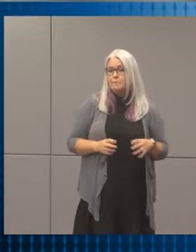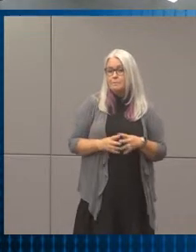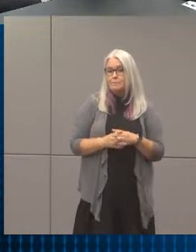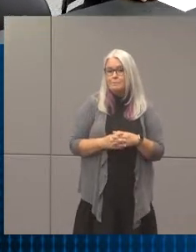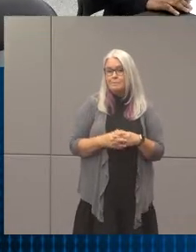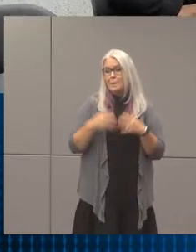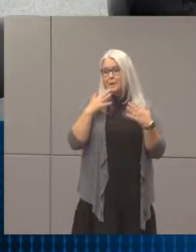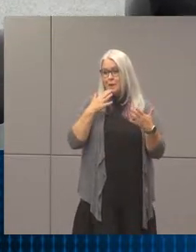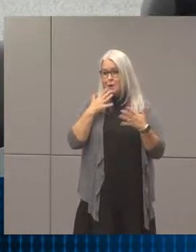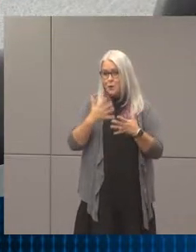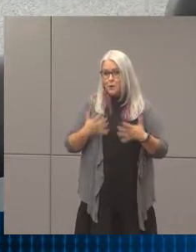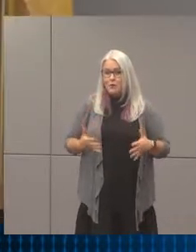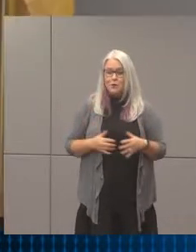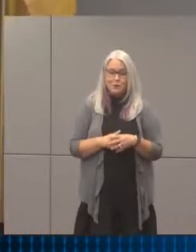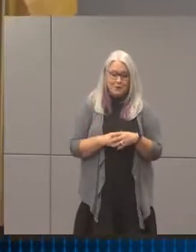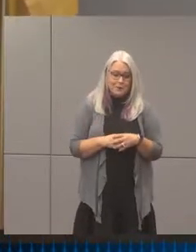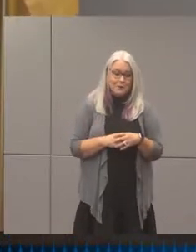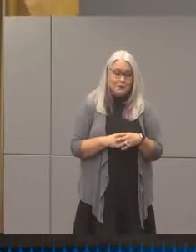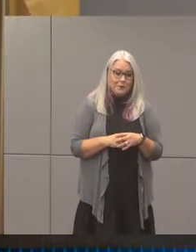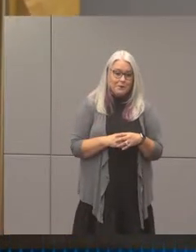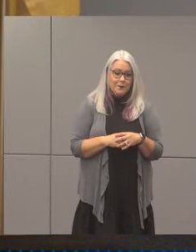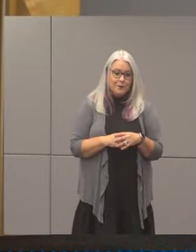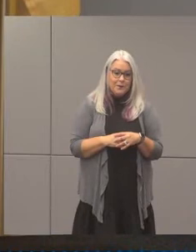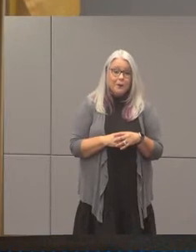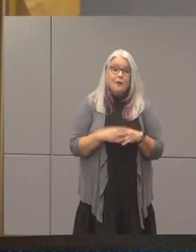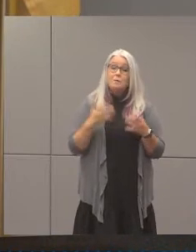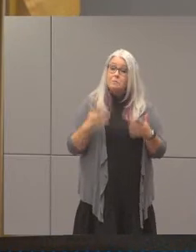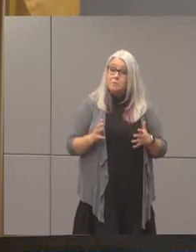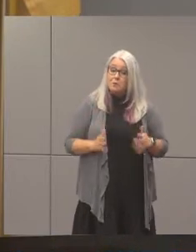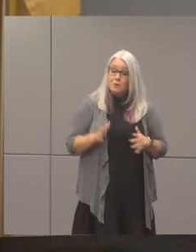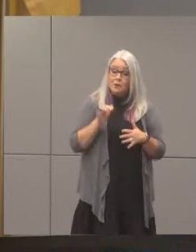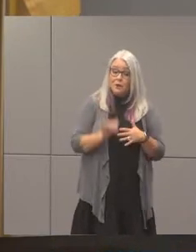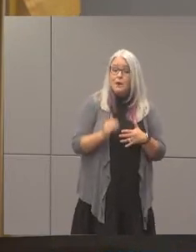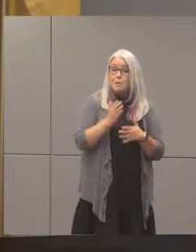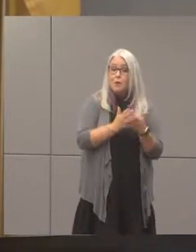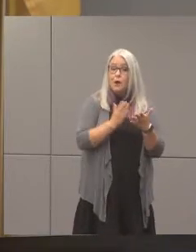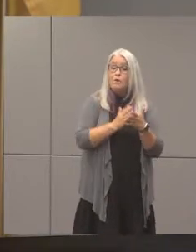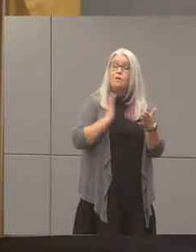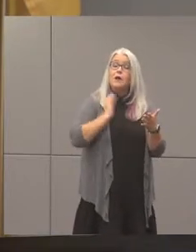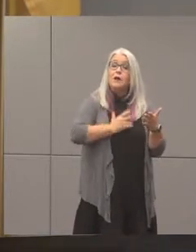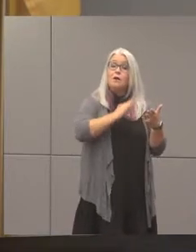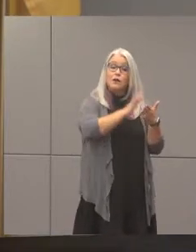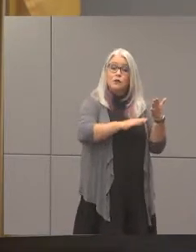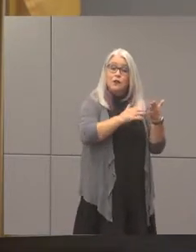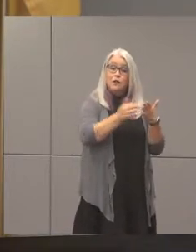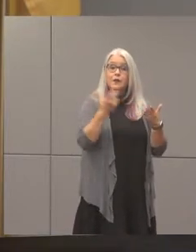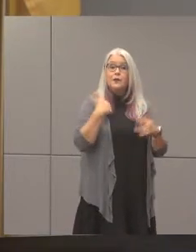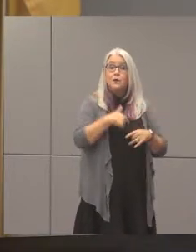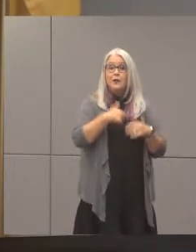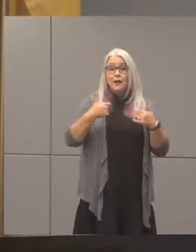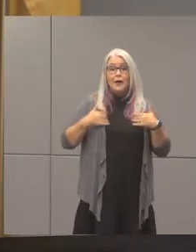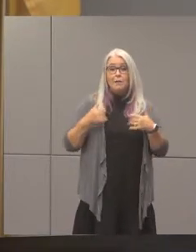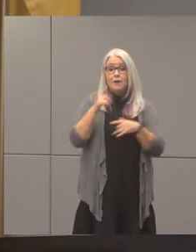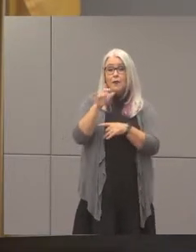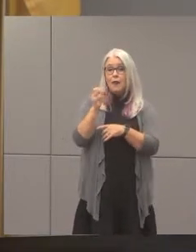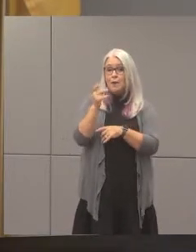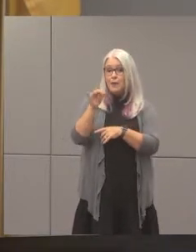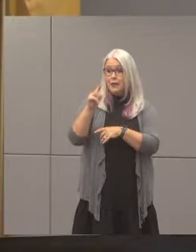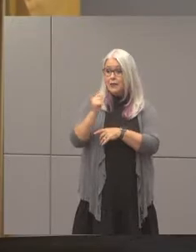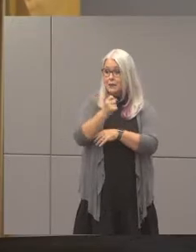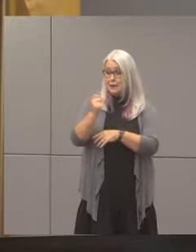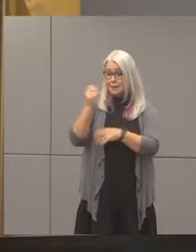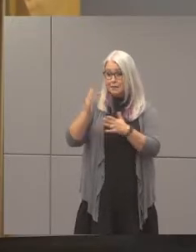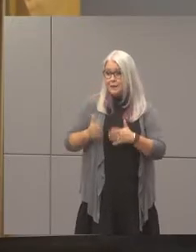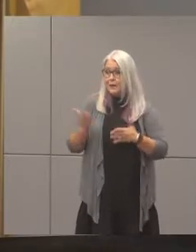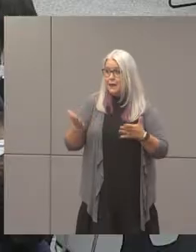Thank you so much. Thank you. And that concludes this portion of the agenda, and we do have the lobbyist here to give a